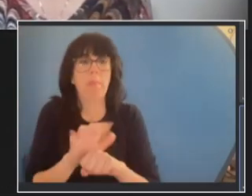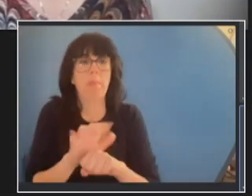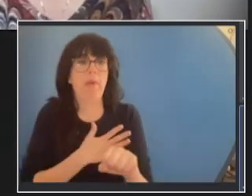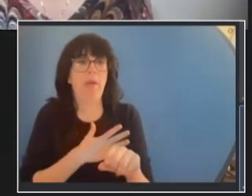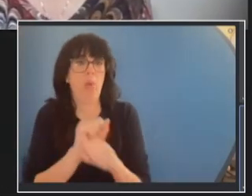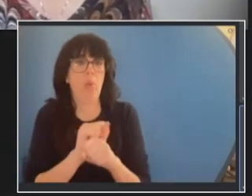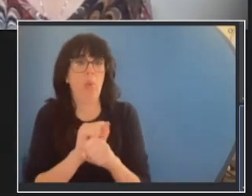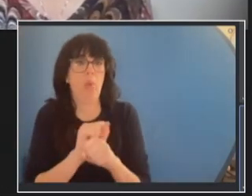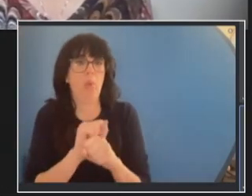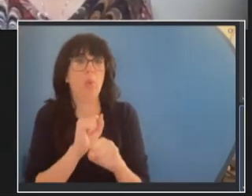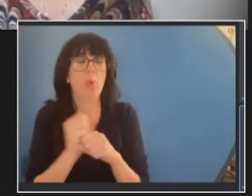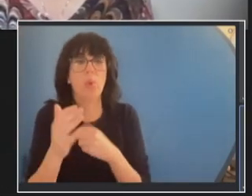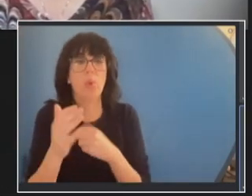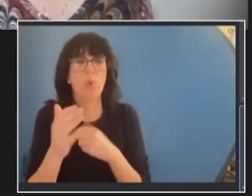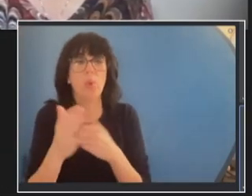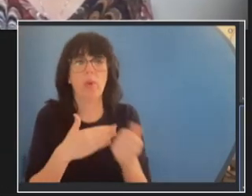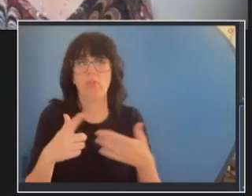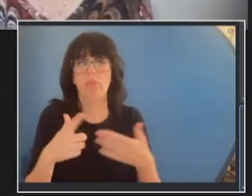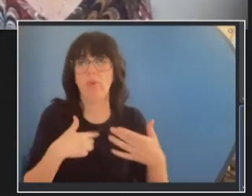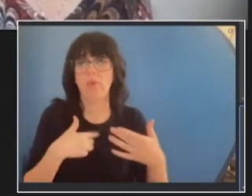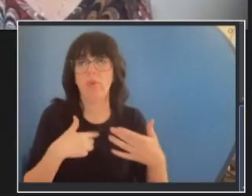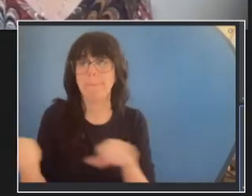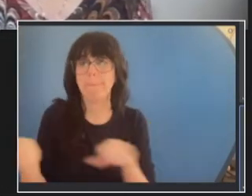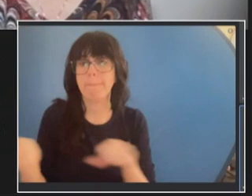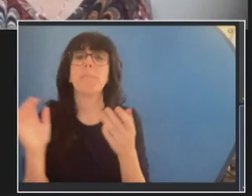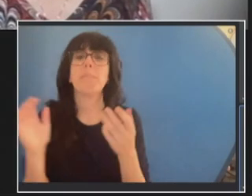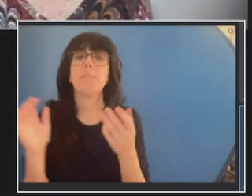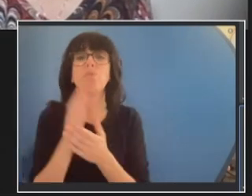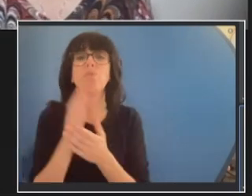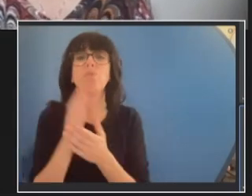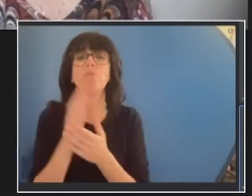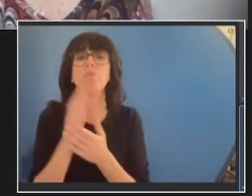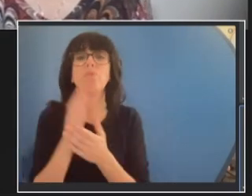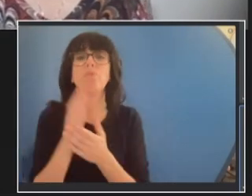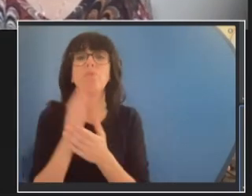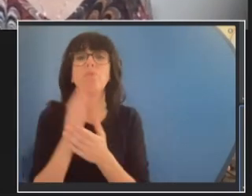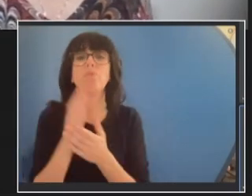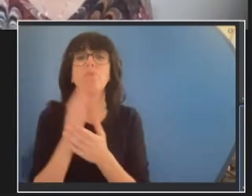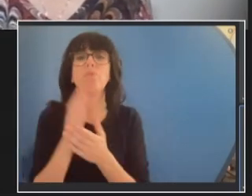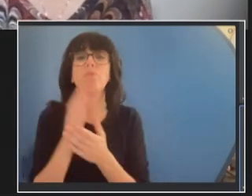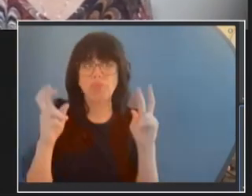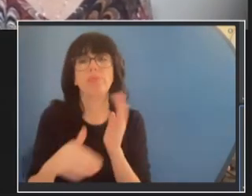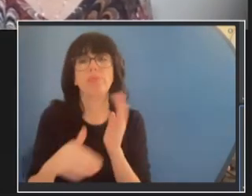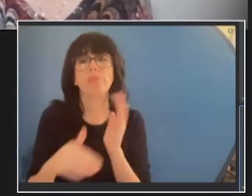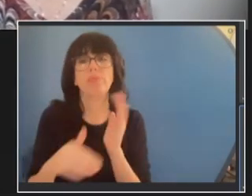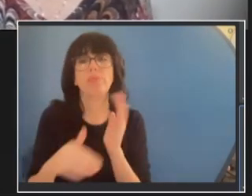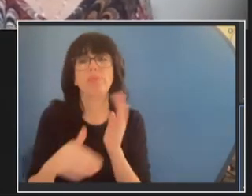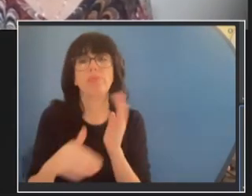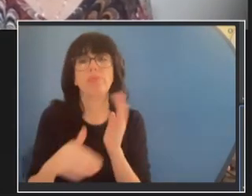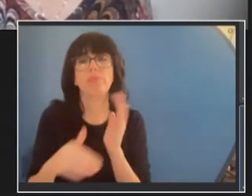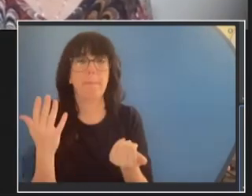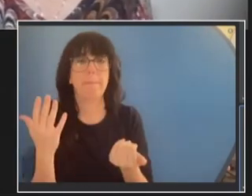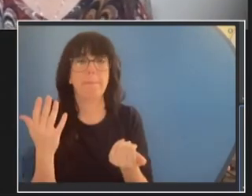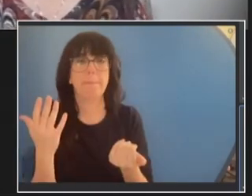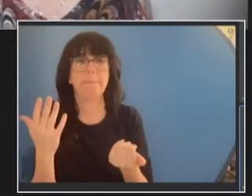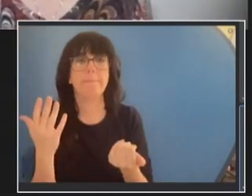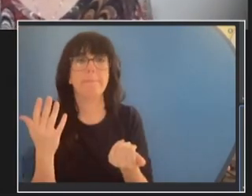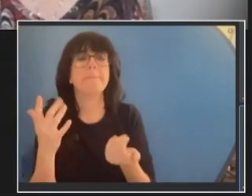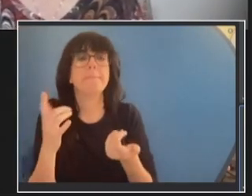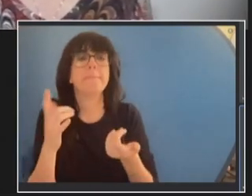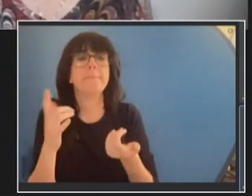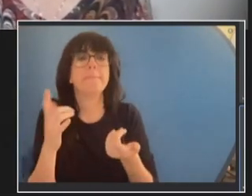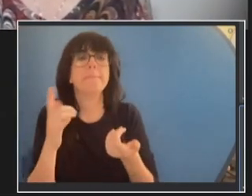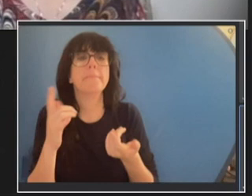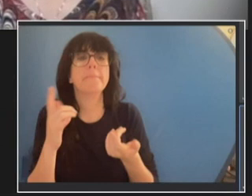can. Some recurring themes that I'm known for are besides segregation and civil rights and